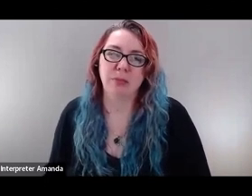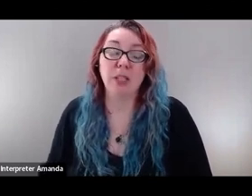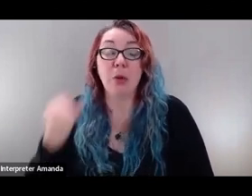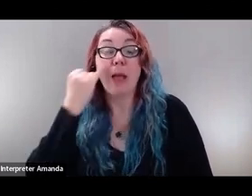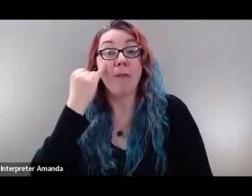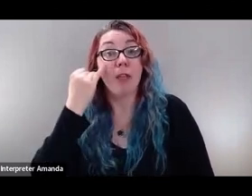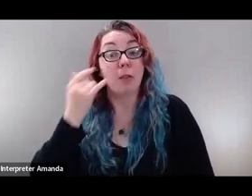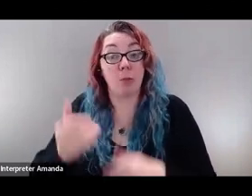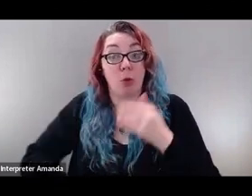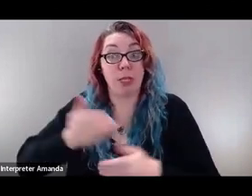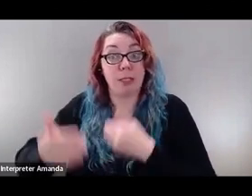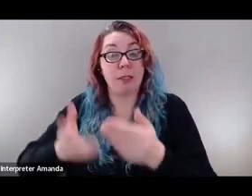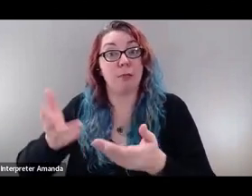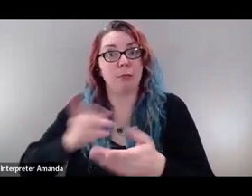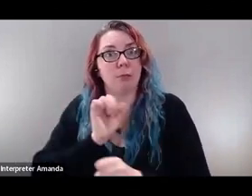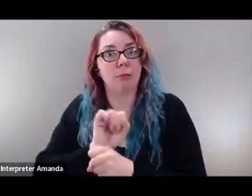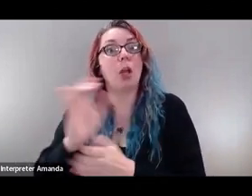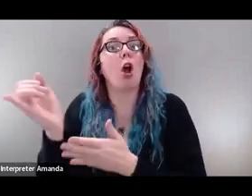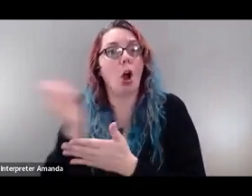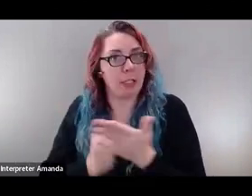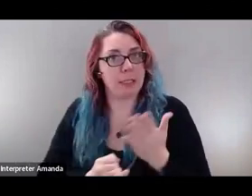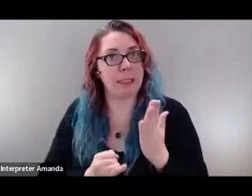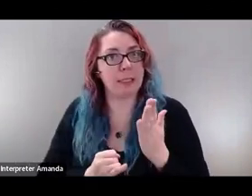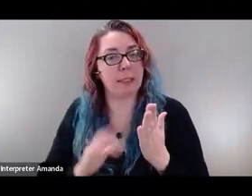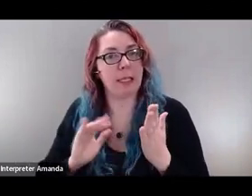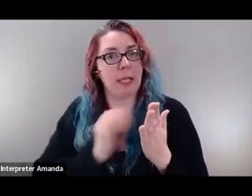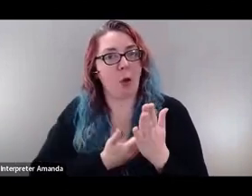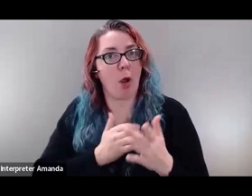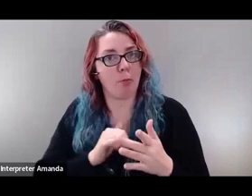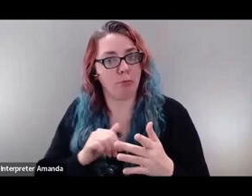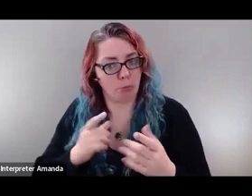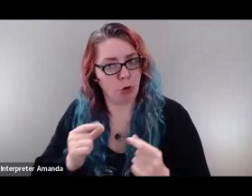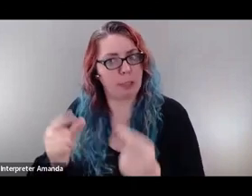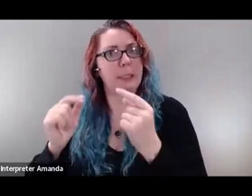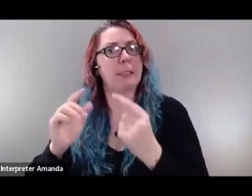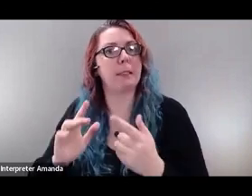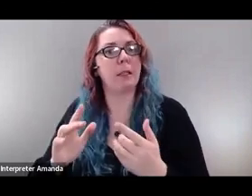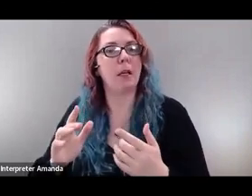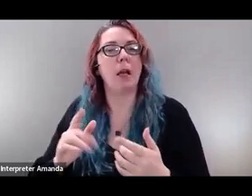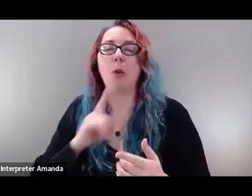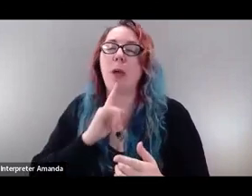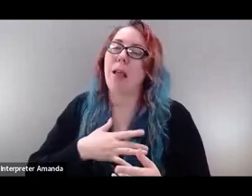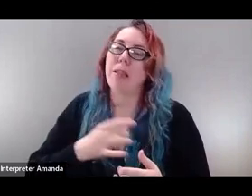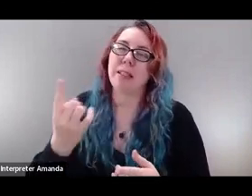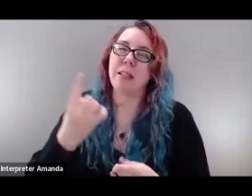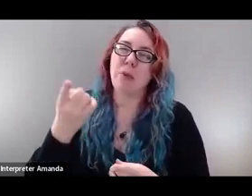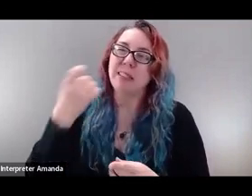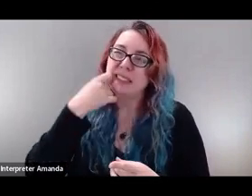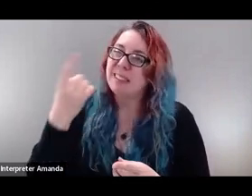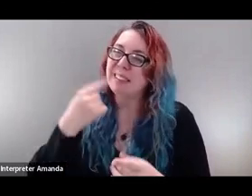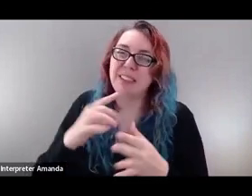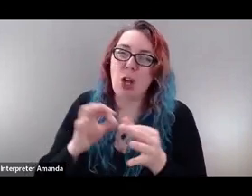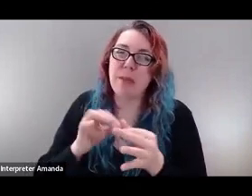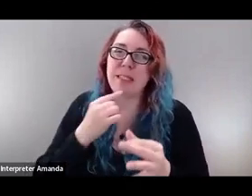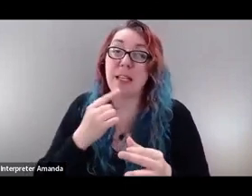process and artistic practice. I loved what someone said earlier about how maybe this is the practice of this, is trying again. And